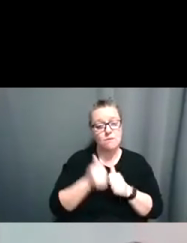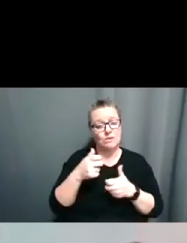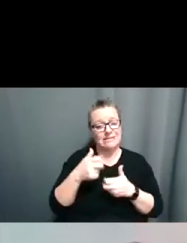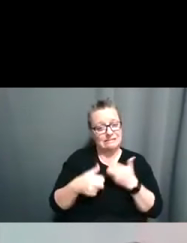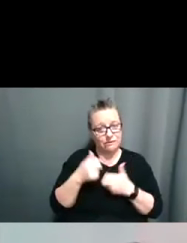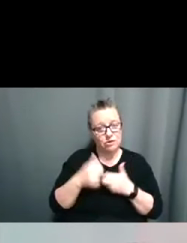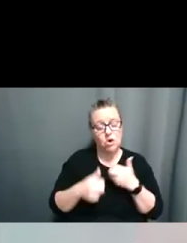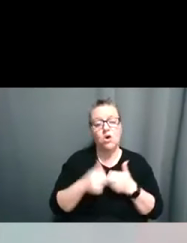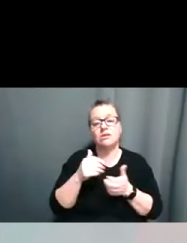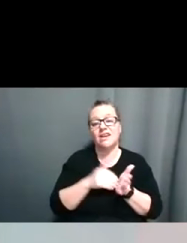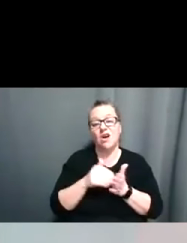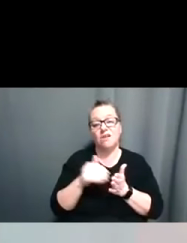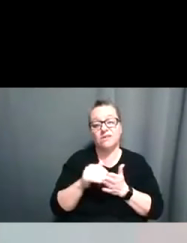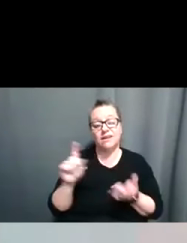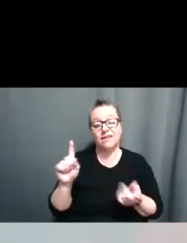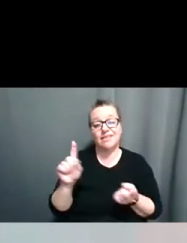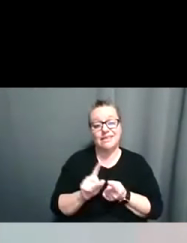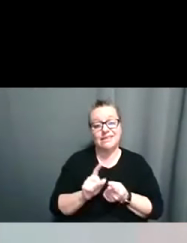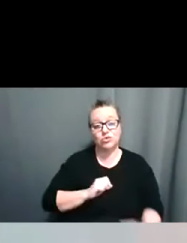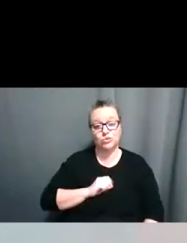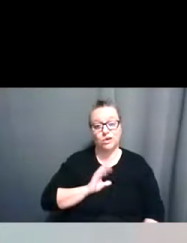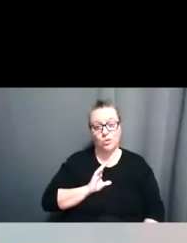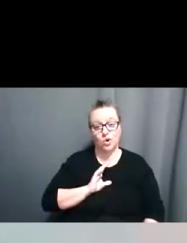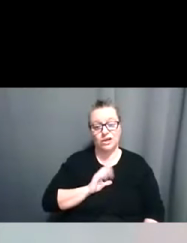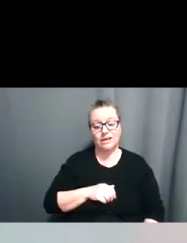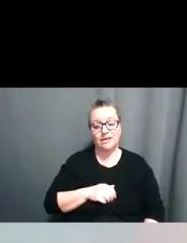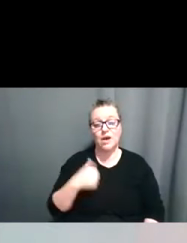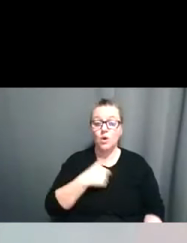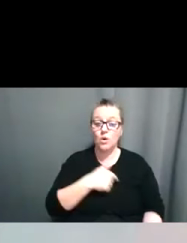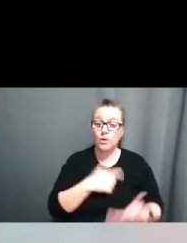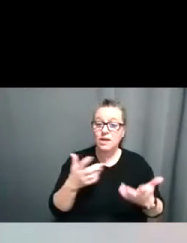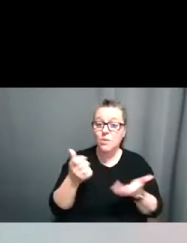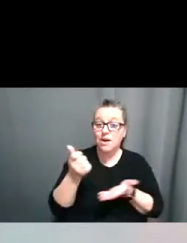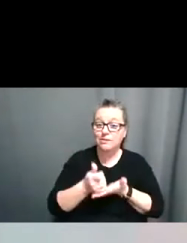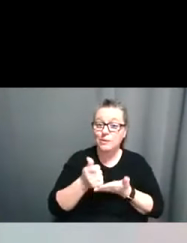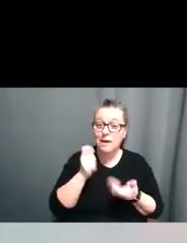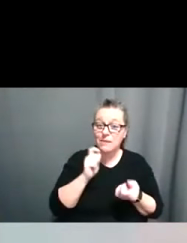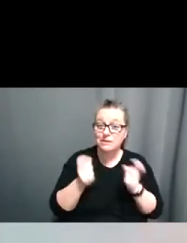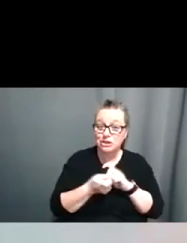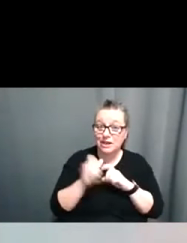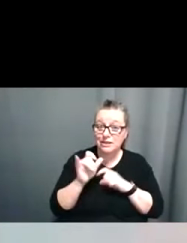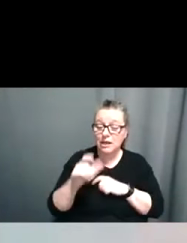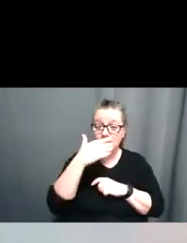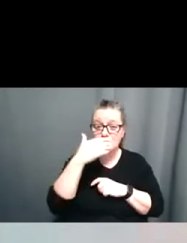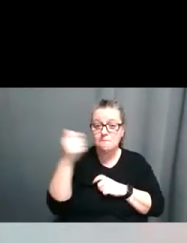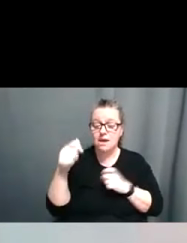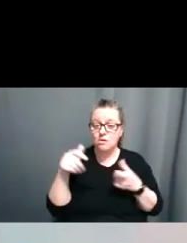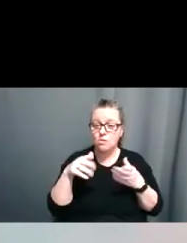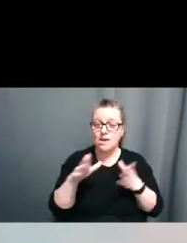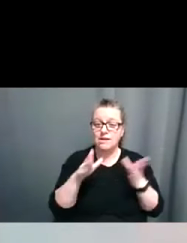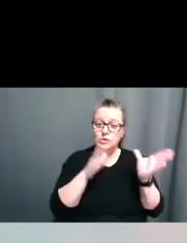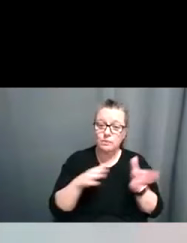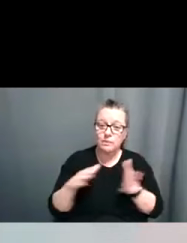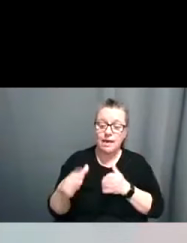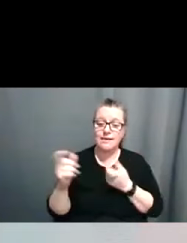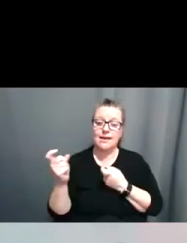and often the least rewarding. We want to help change that because there are better ways to plan and deliver